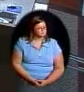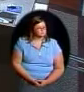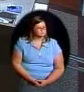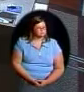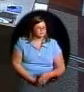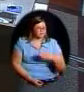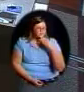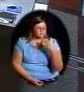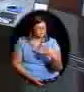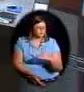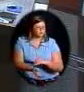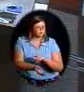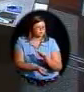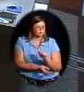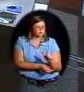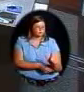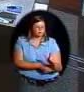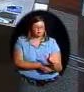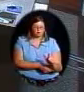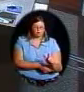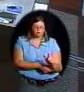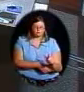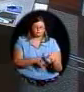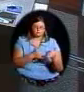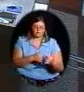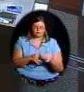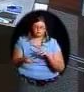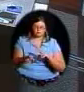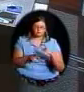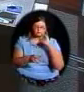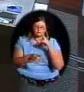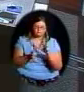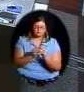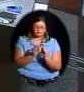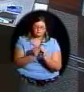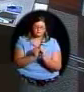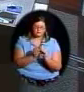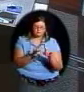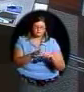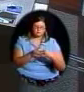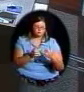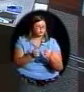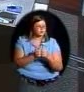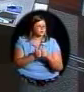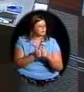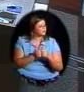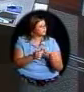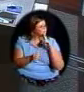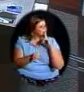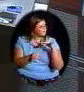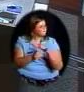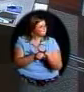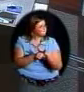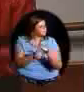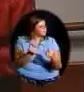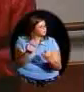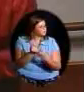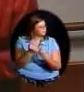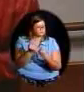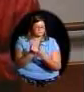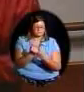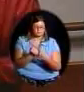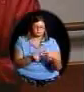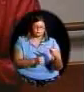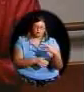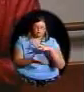Thank you, Dr. All. Then we would get ready for our meeting by reciting the Pledge of Allegiance. Yes. Would our two students, Molly